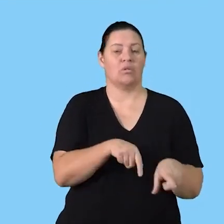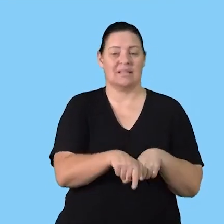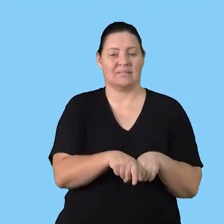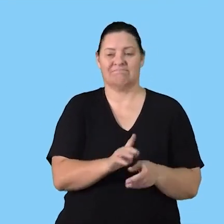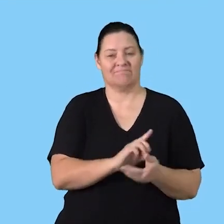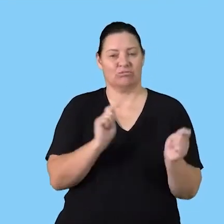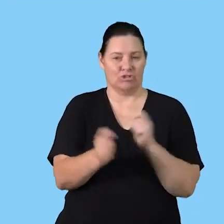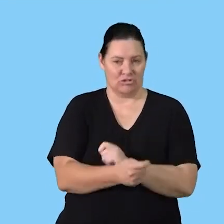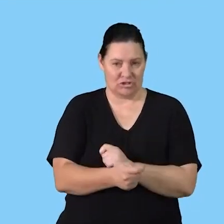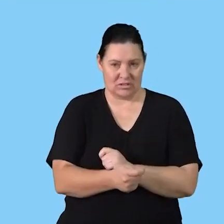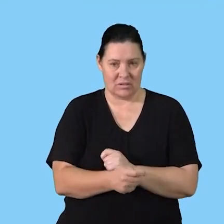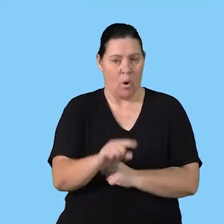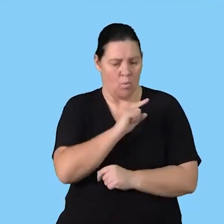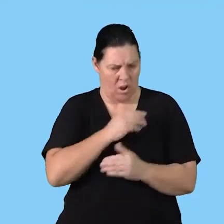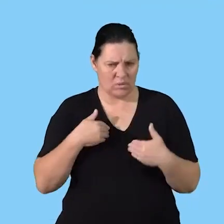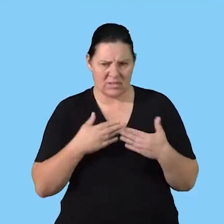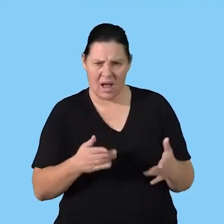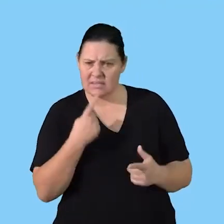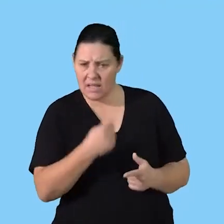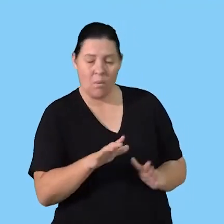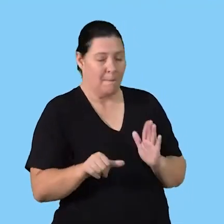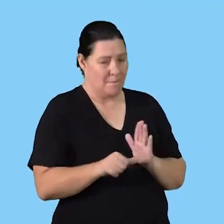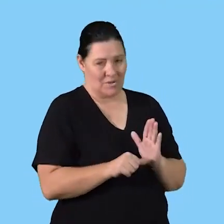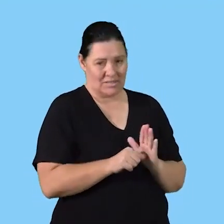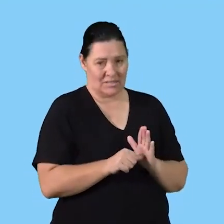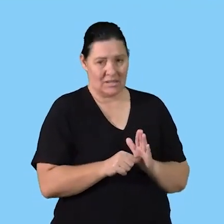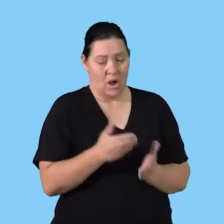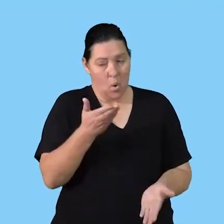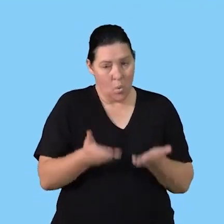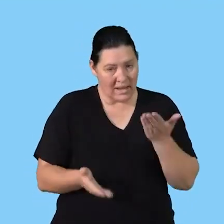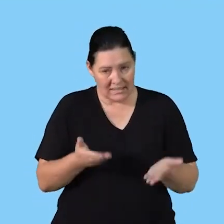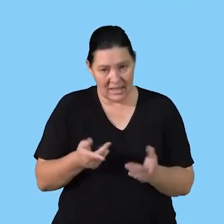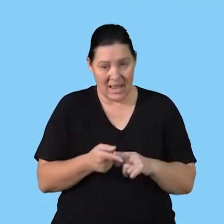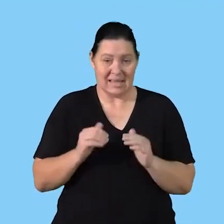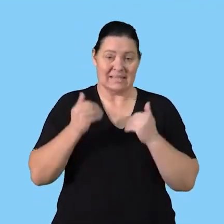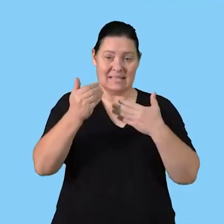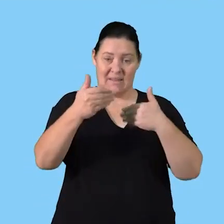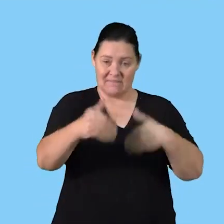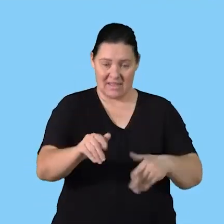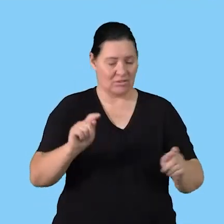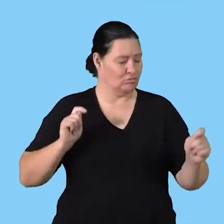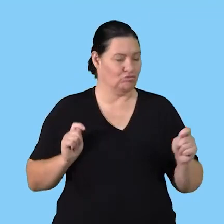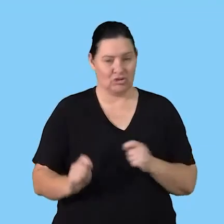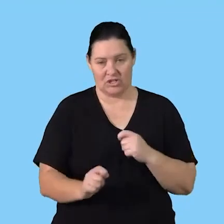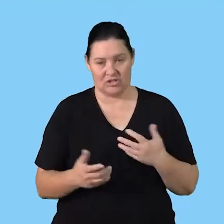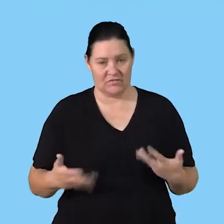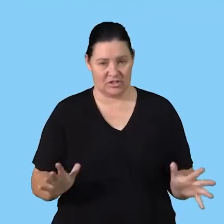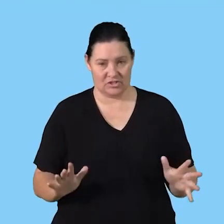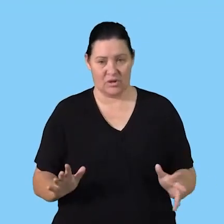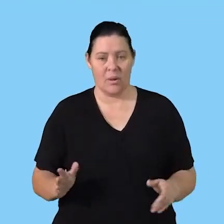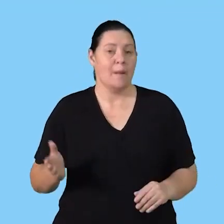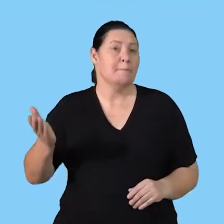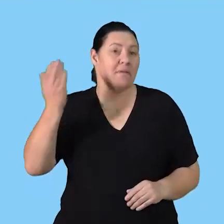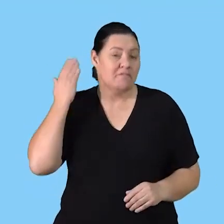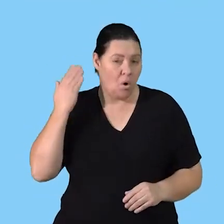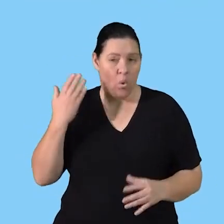The reason why I'm starting with this part is very critical because even the weightings in senior phase have changed. We